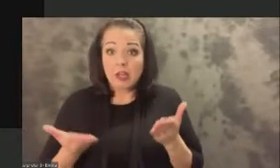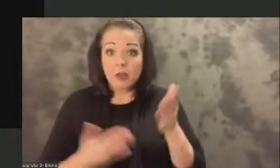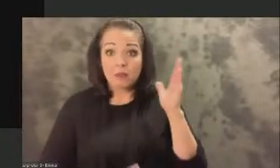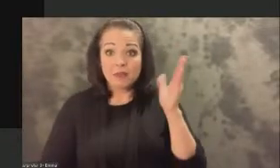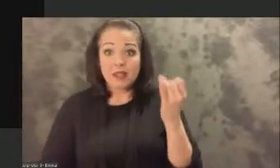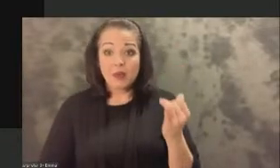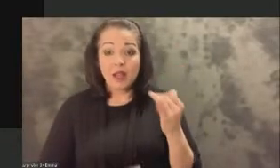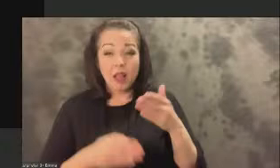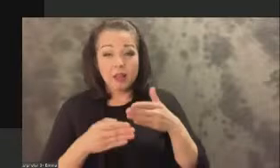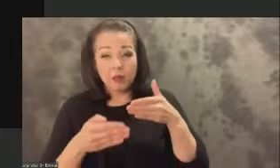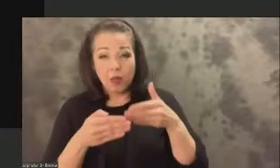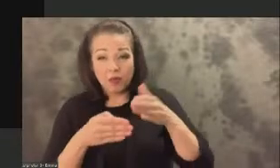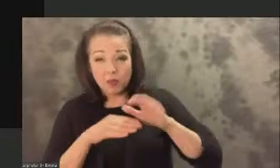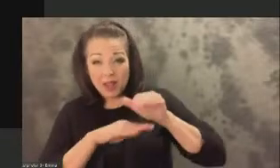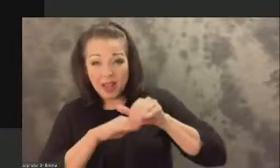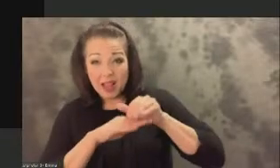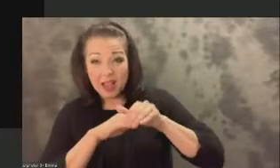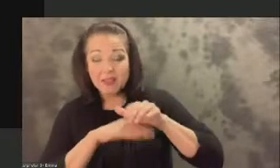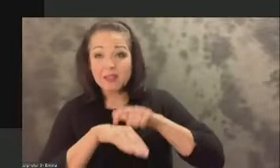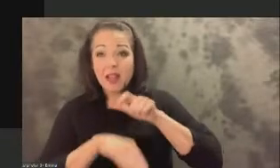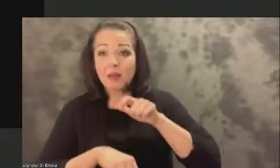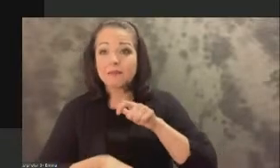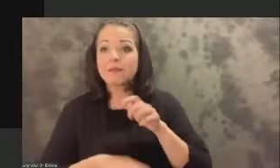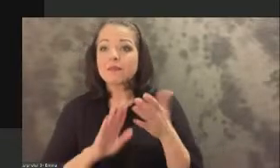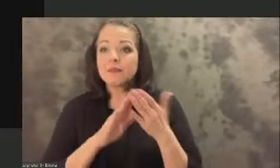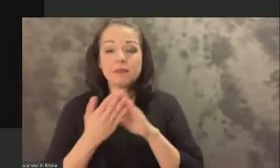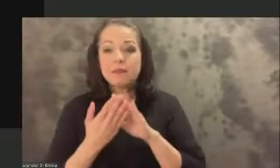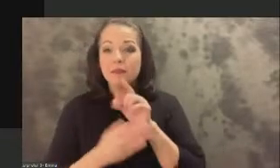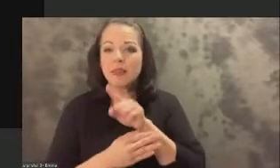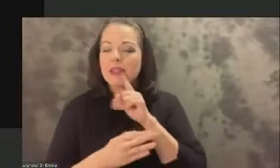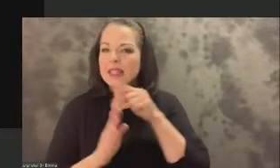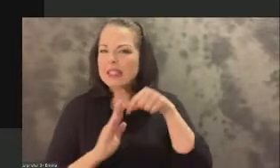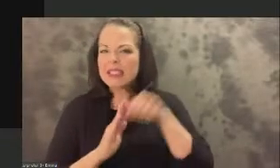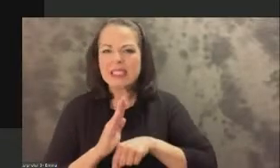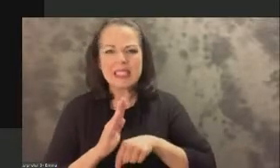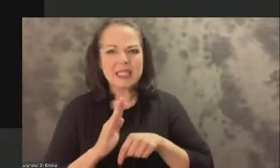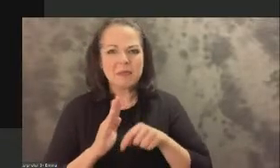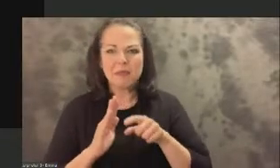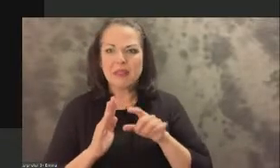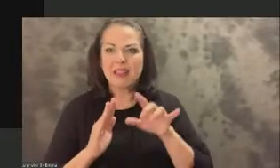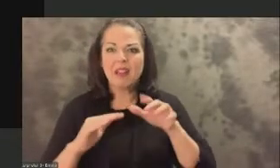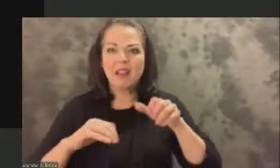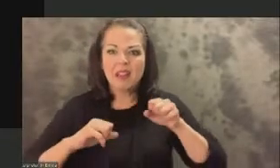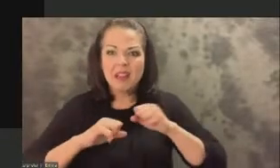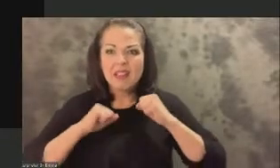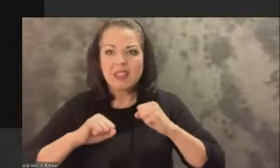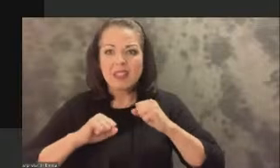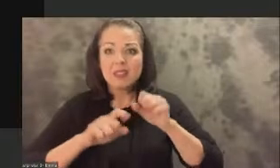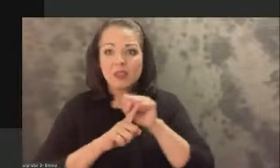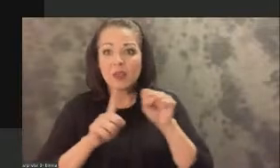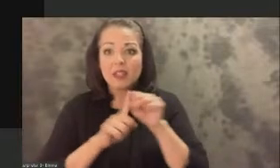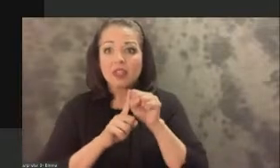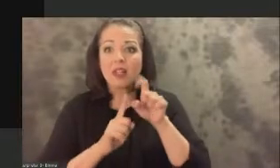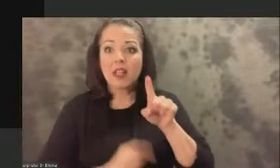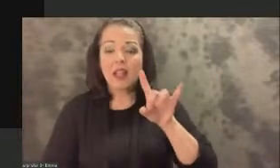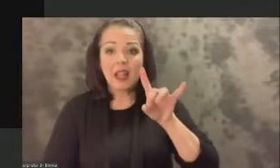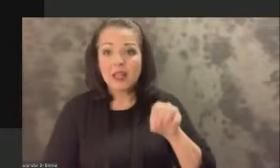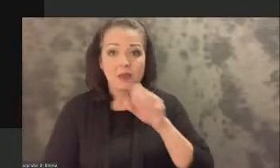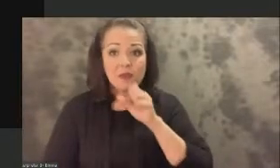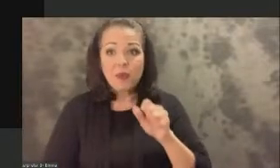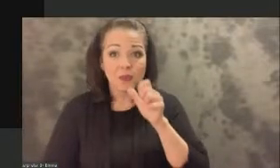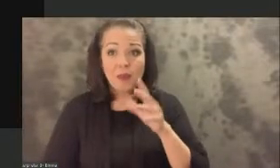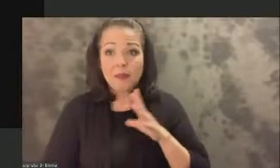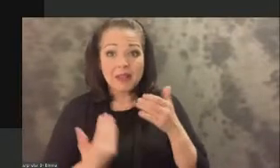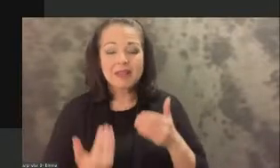end of the evening, I morph into a deconditioned 80-year-old woman every night. So it's very important that I